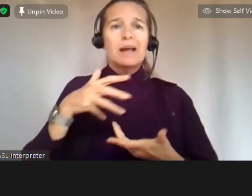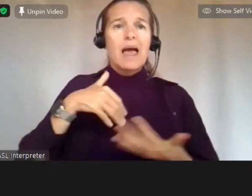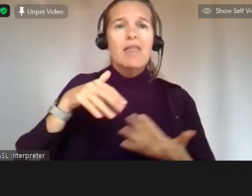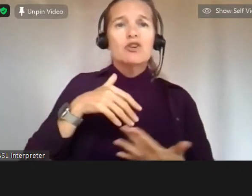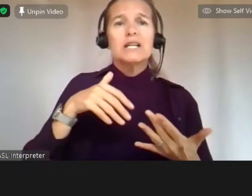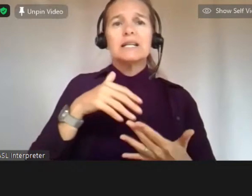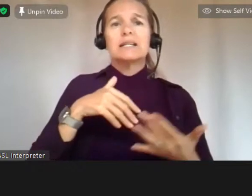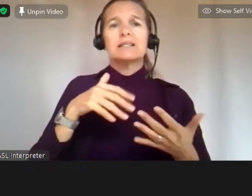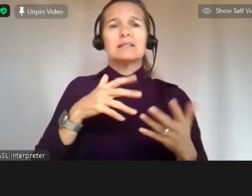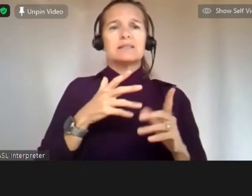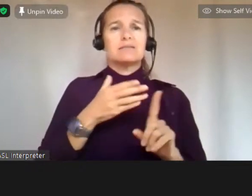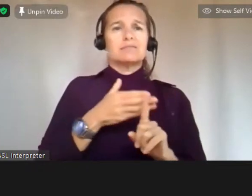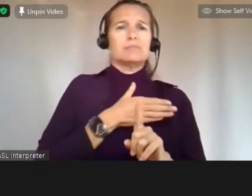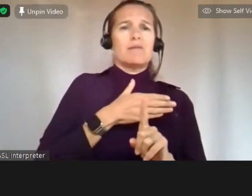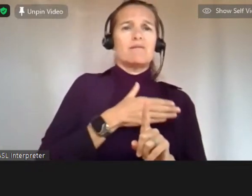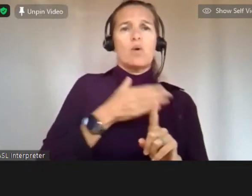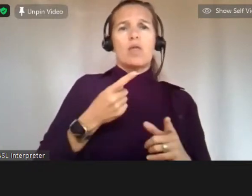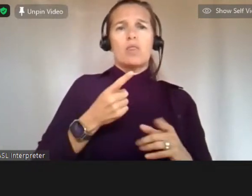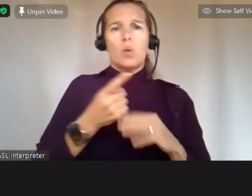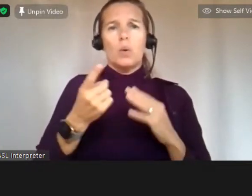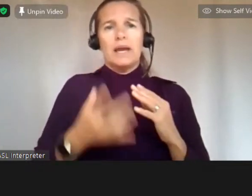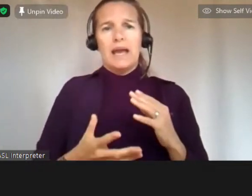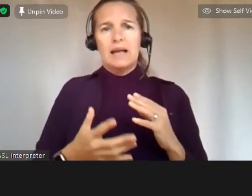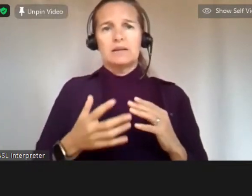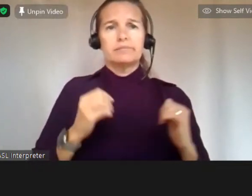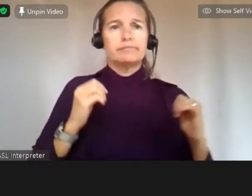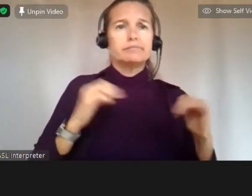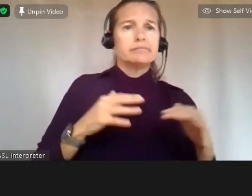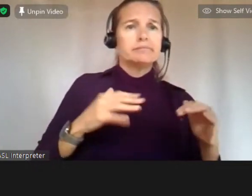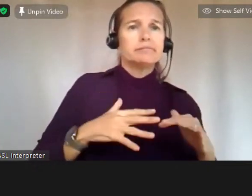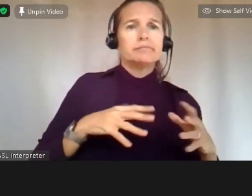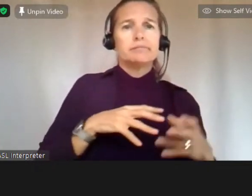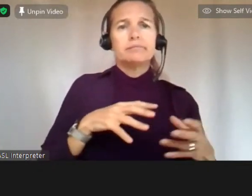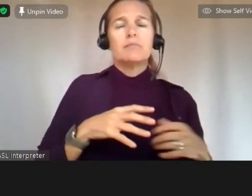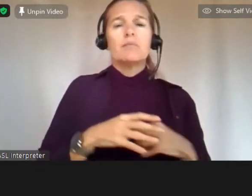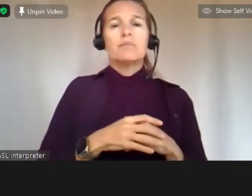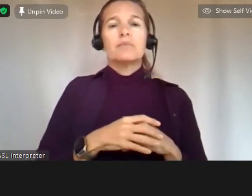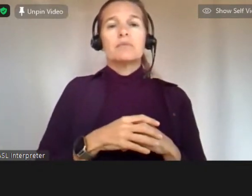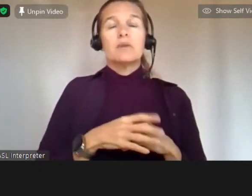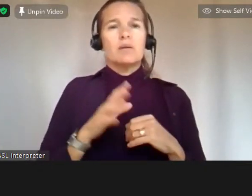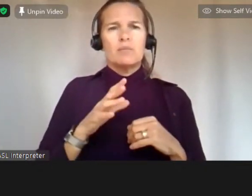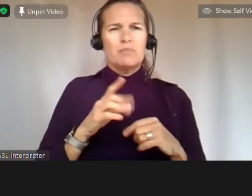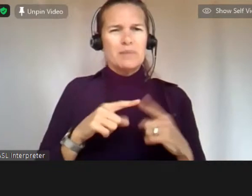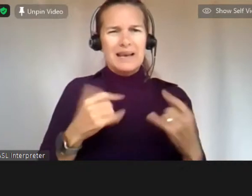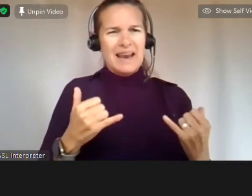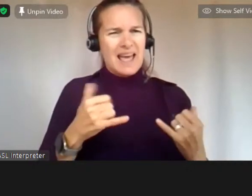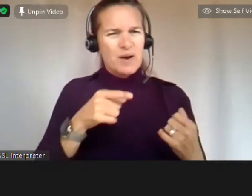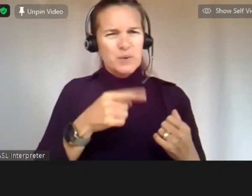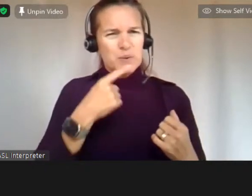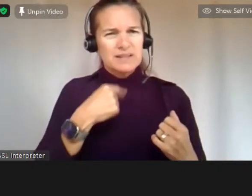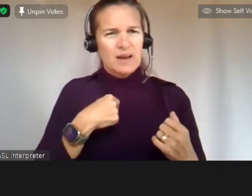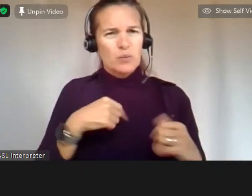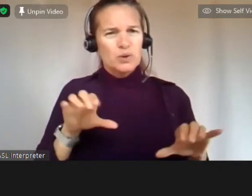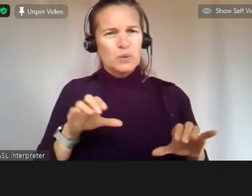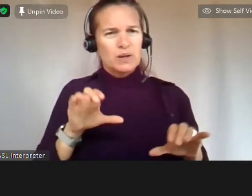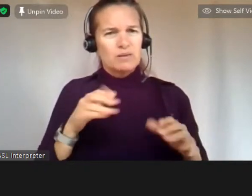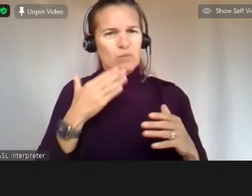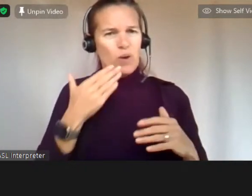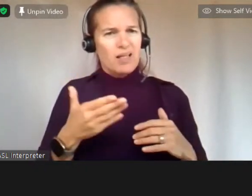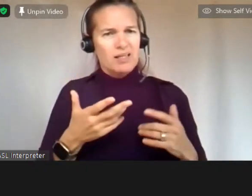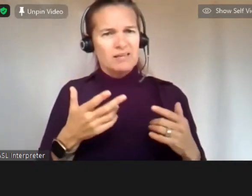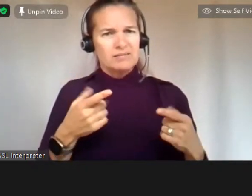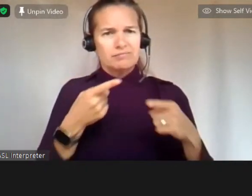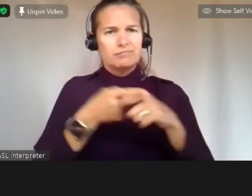right before the weekend. But we just heard that we're doing pretty well. So I'm wondering if you could explain